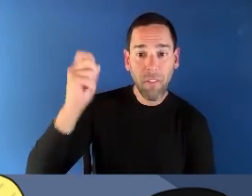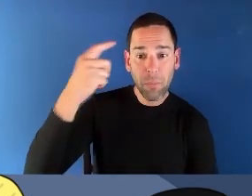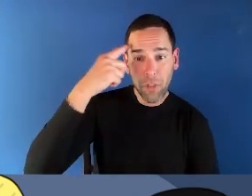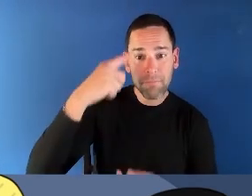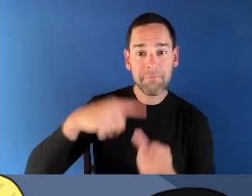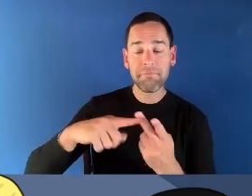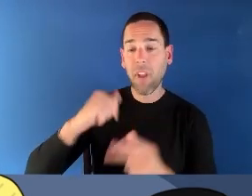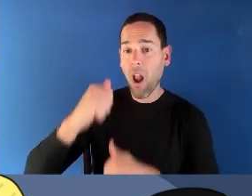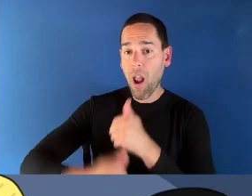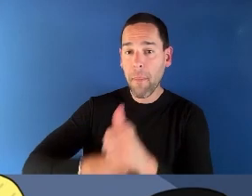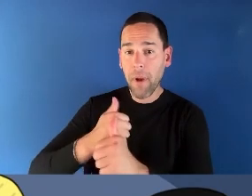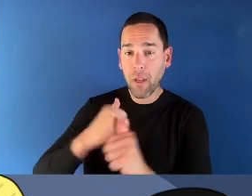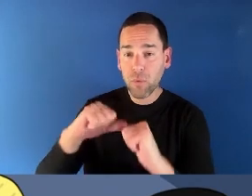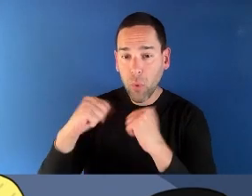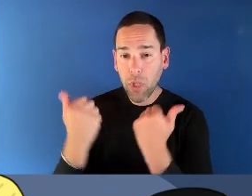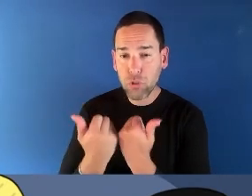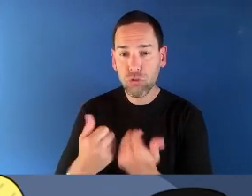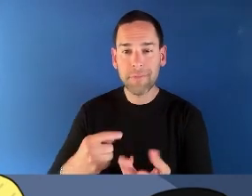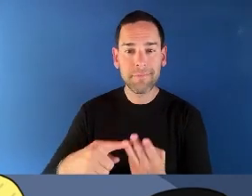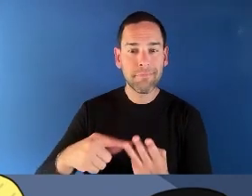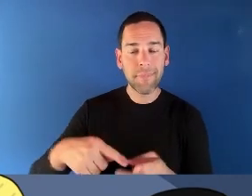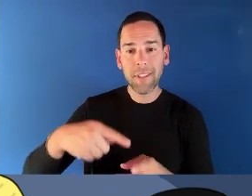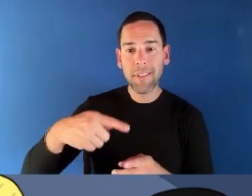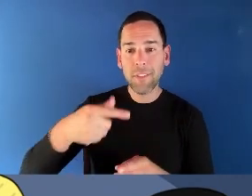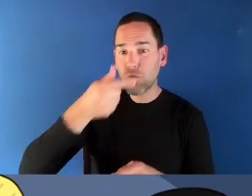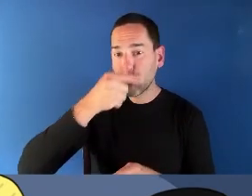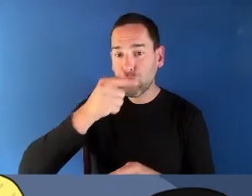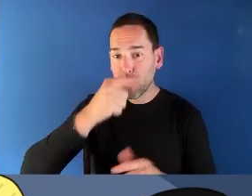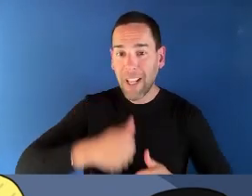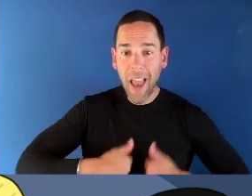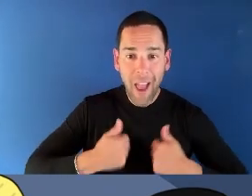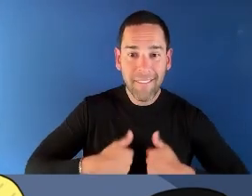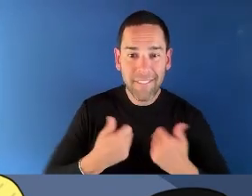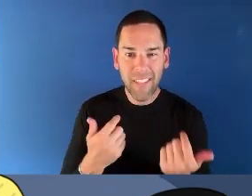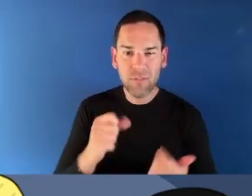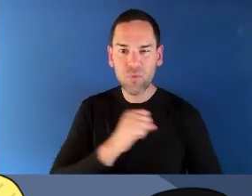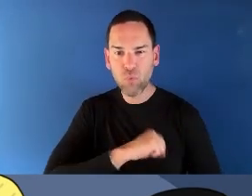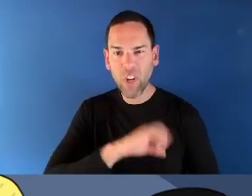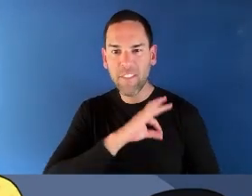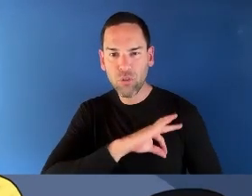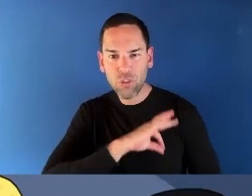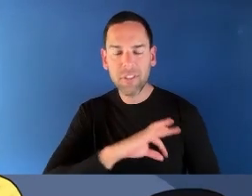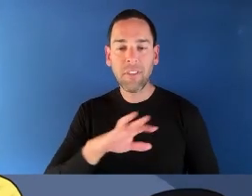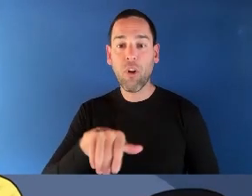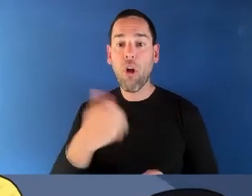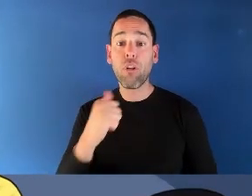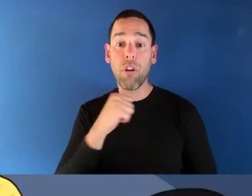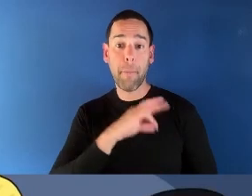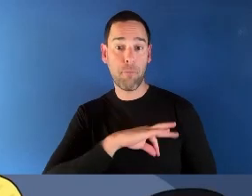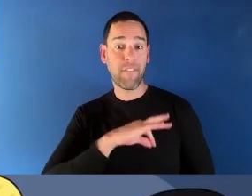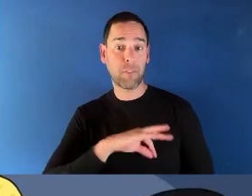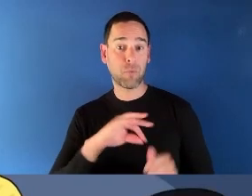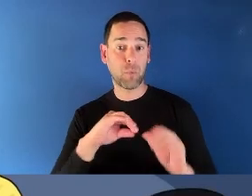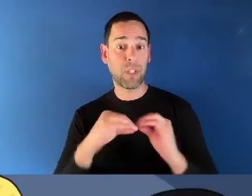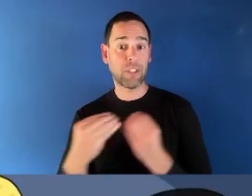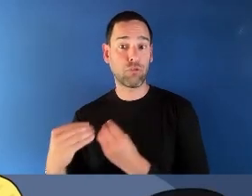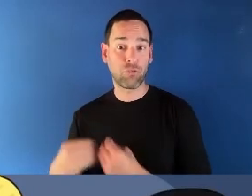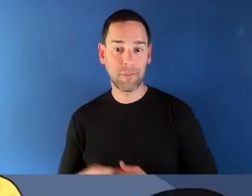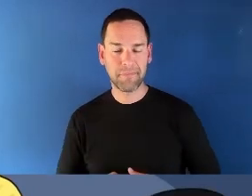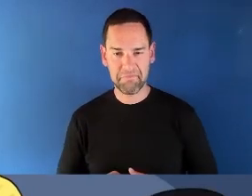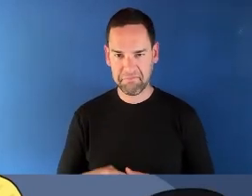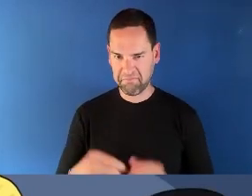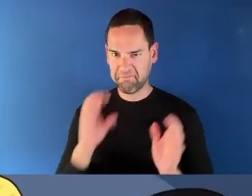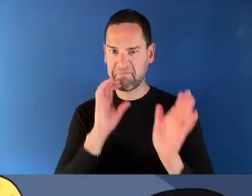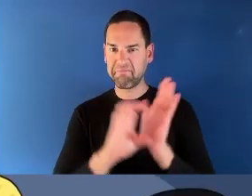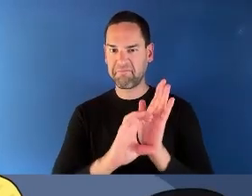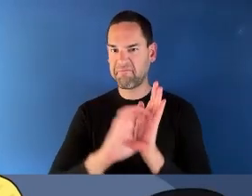Greek life, and and different nonprofit organizations. Ethan as a part of the